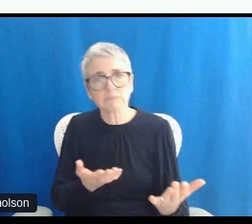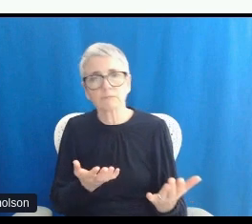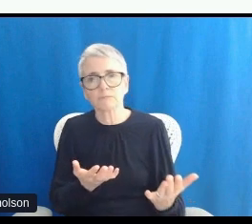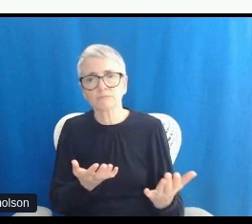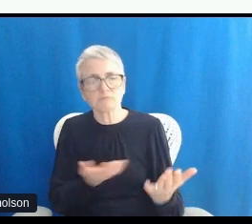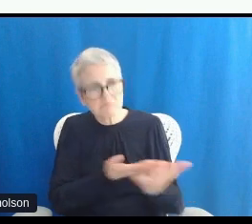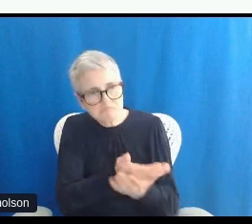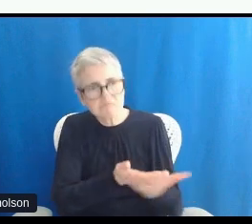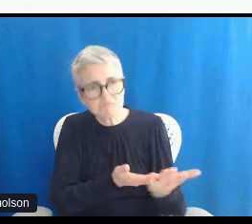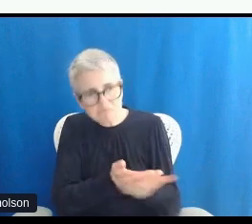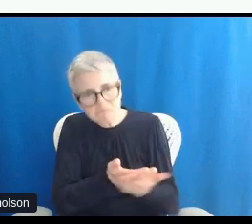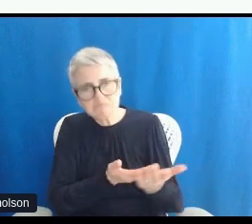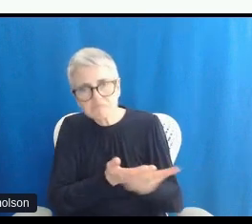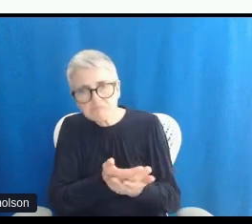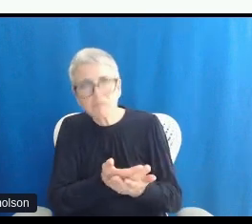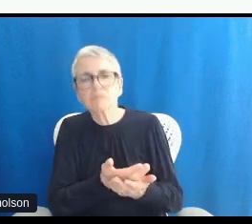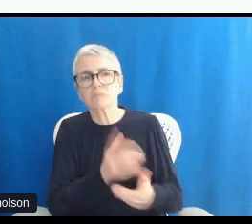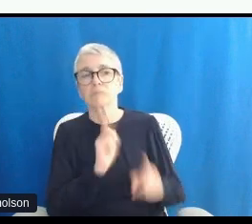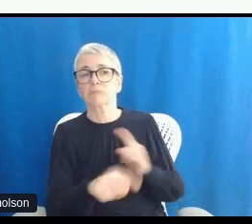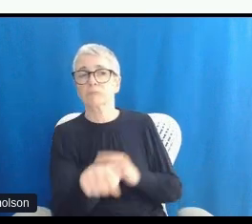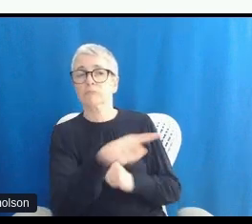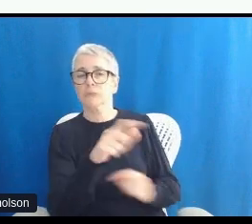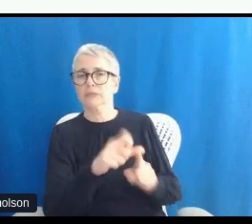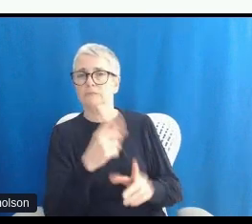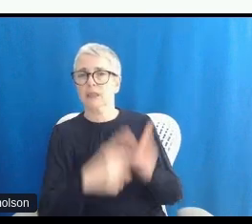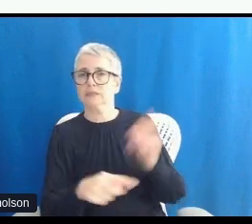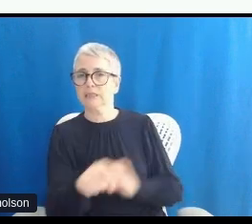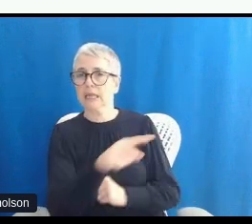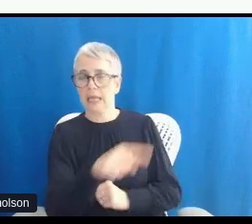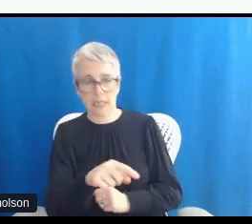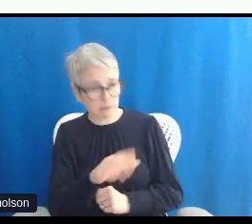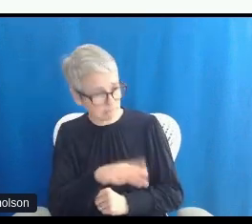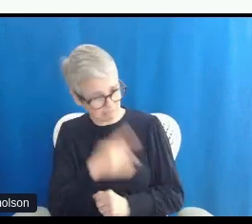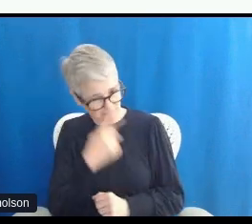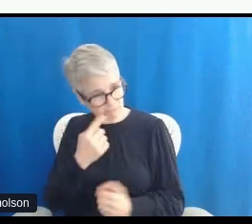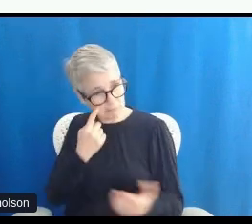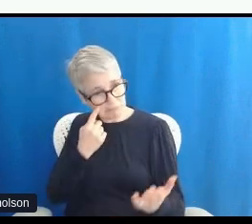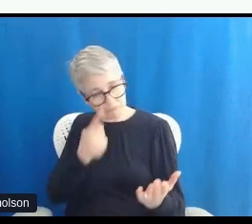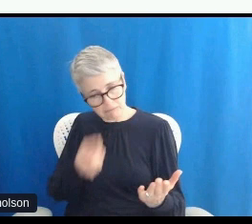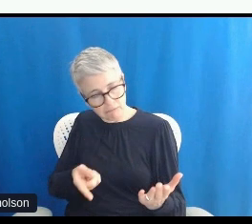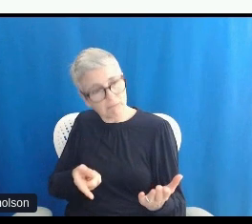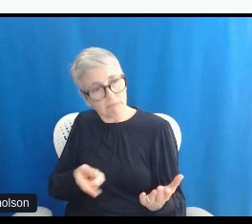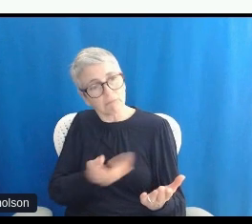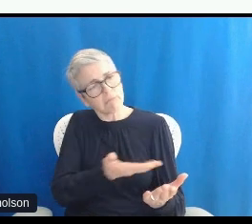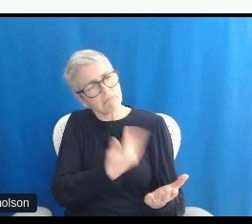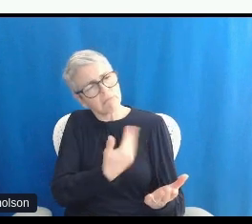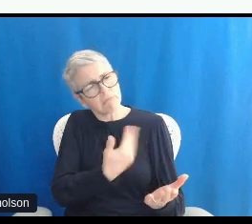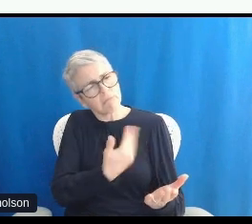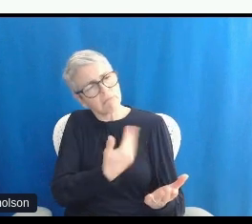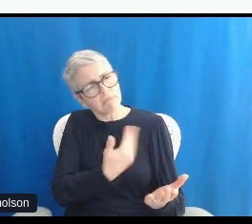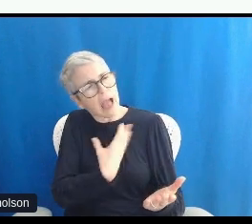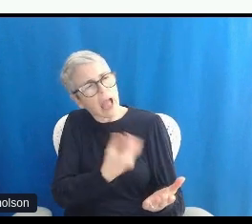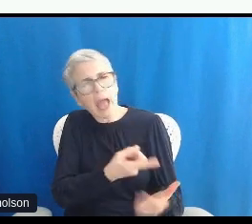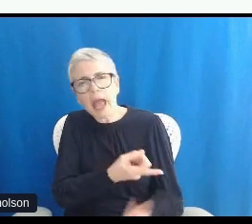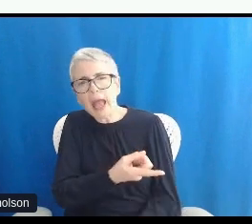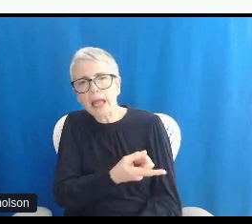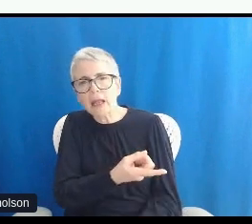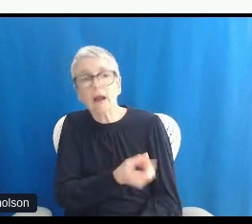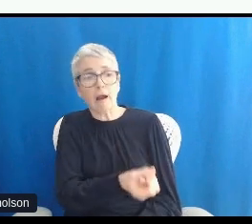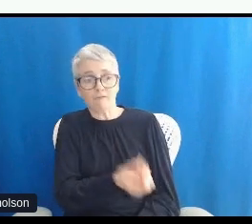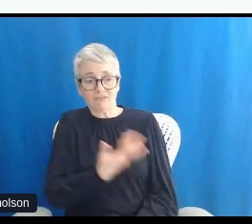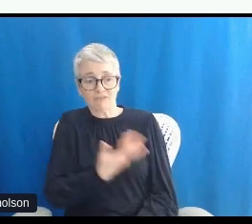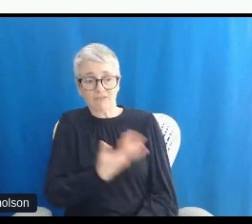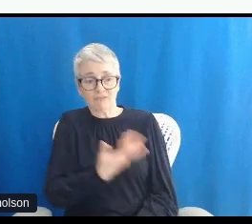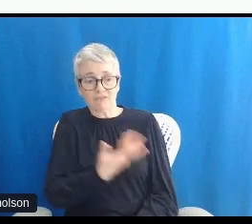and ask people with disabilities to use the applications and provide that feedback. And we have got instances where we've taken the feedback from that user